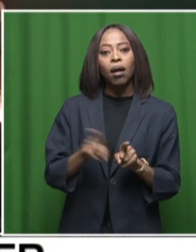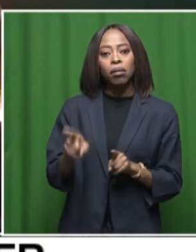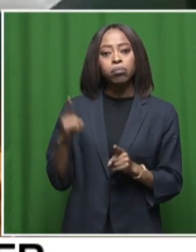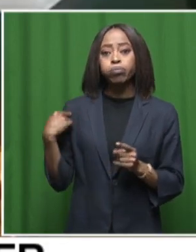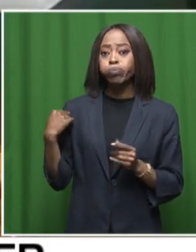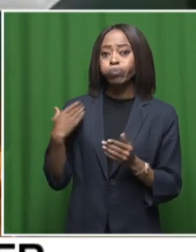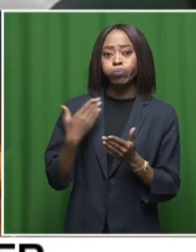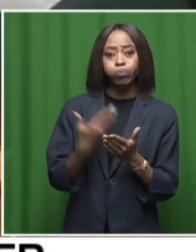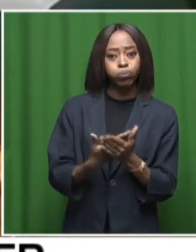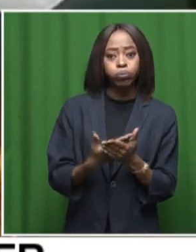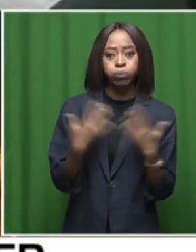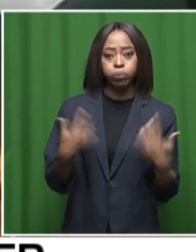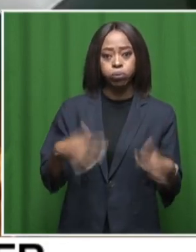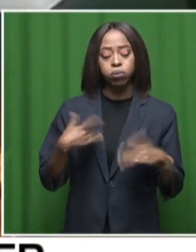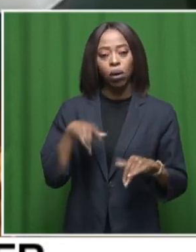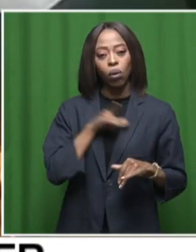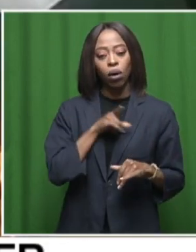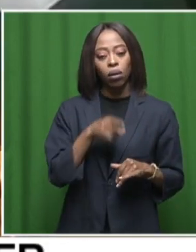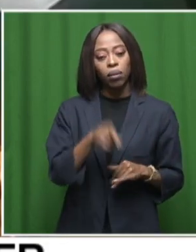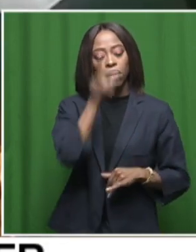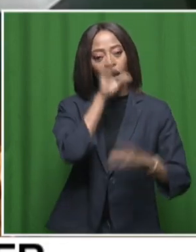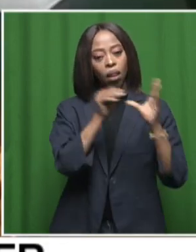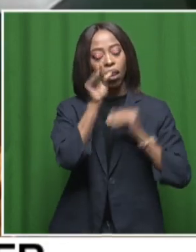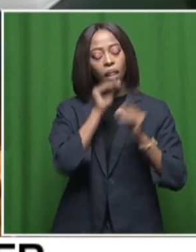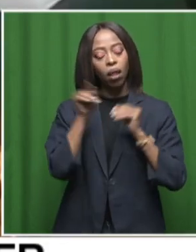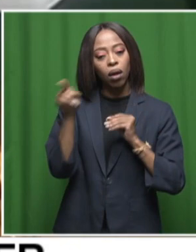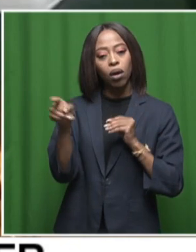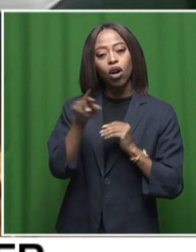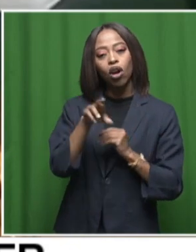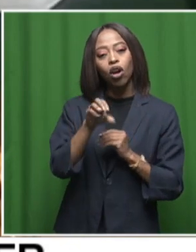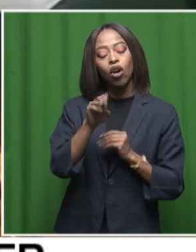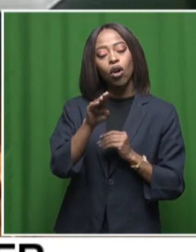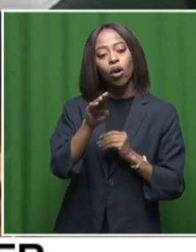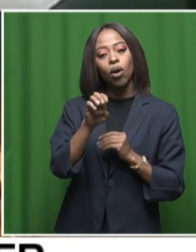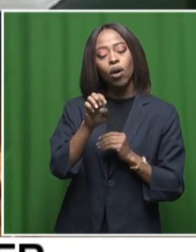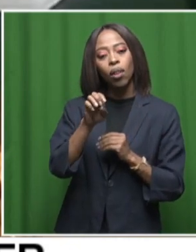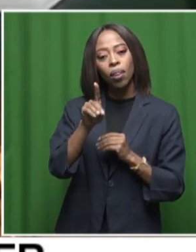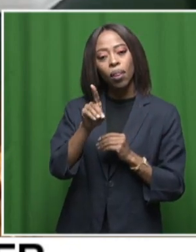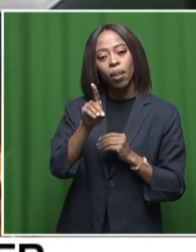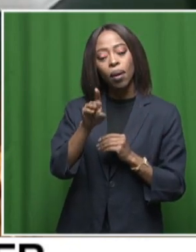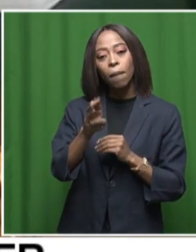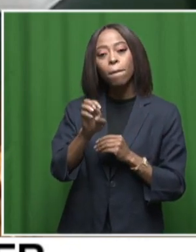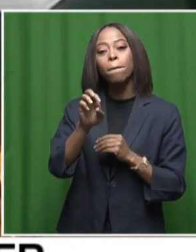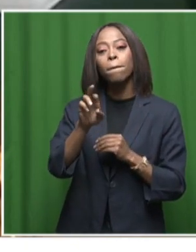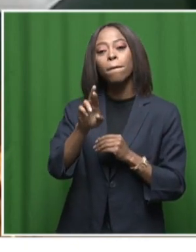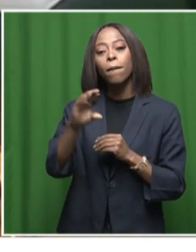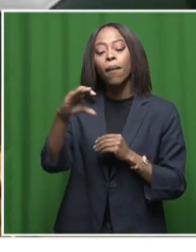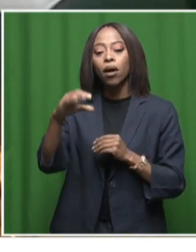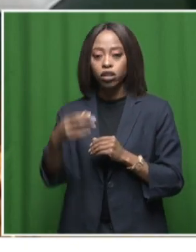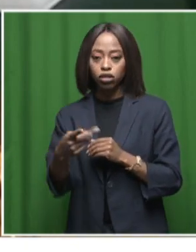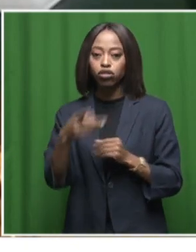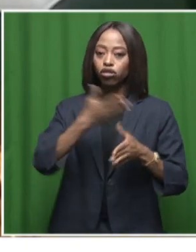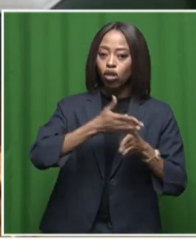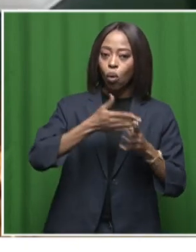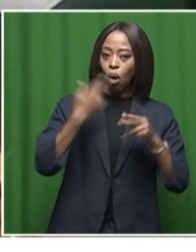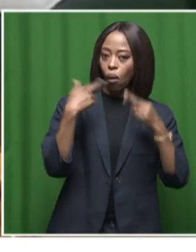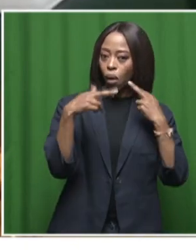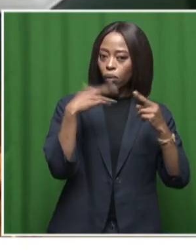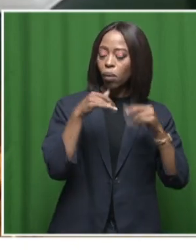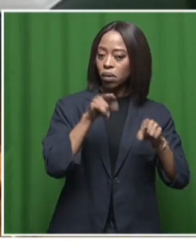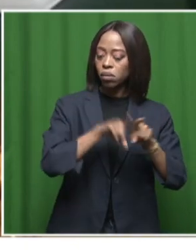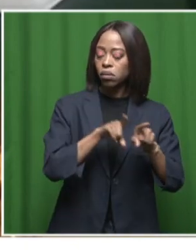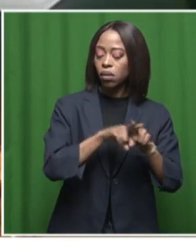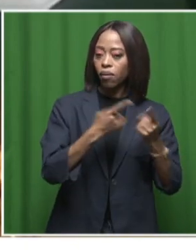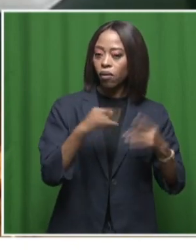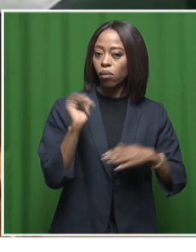journey. I studied at Silwood Kitchens in Rondebosch in Cape Town, and then worked in some of the cool restaurants here. It's part of